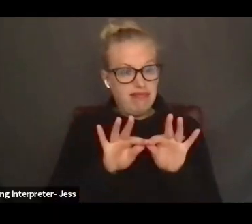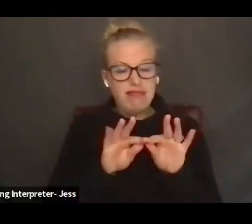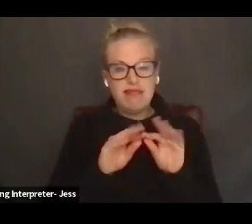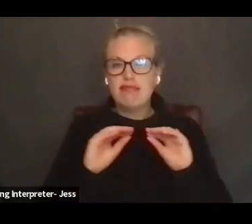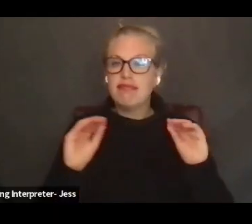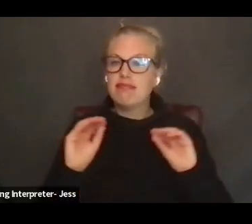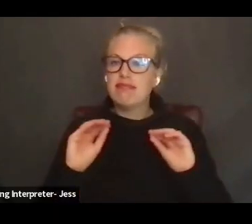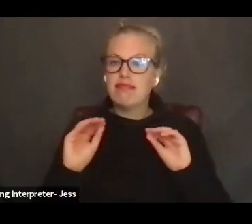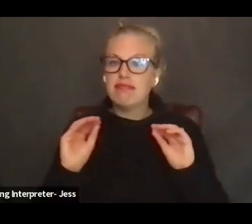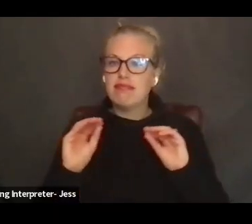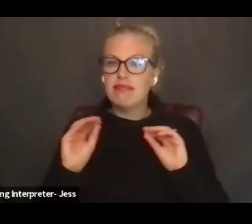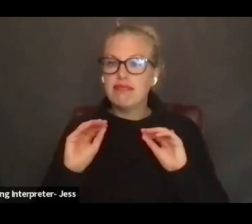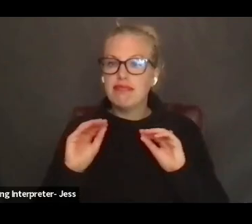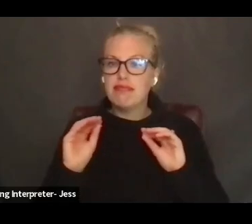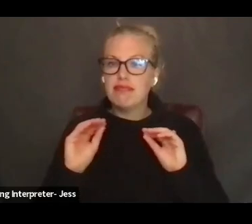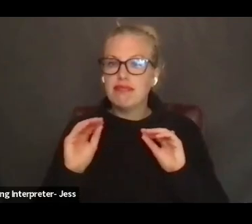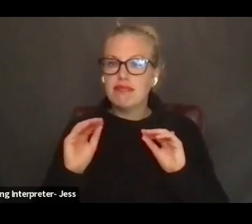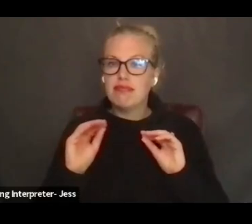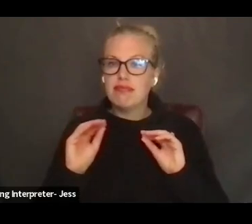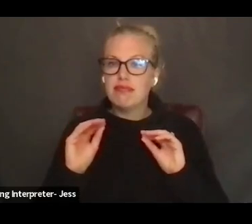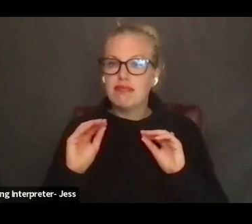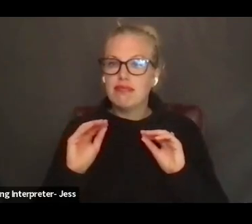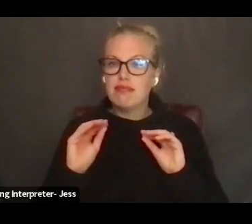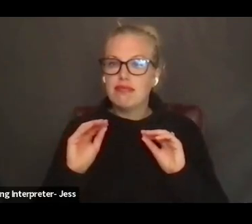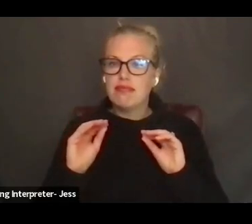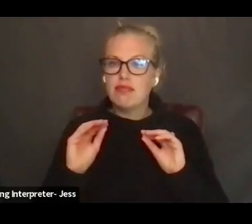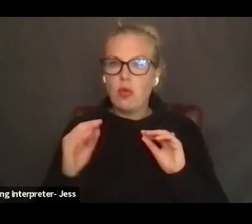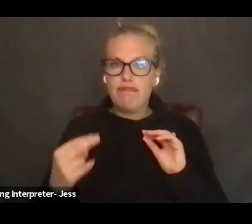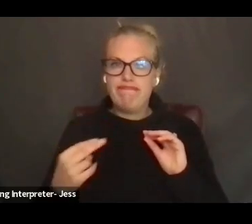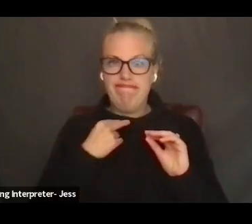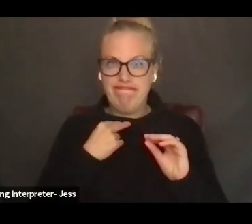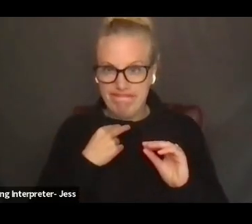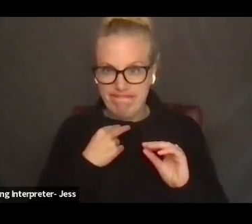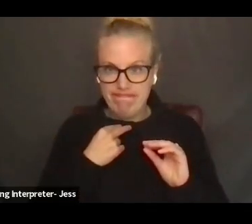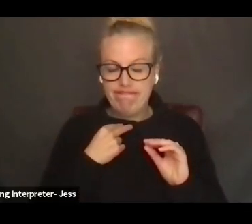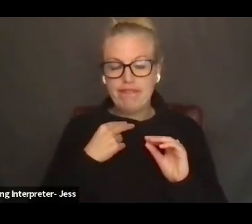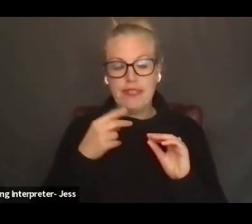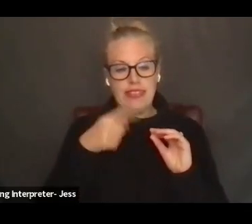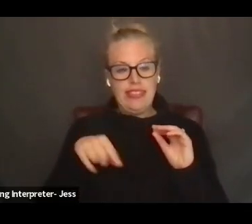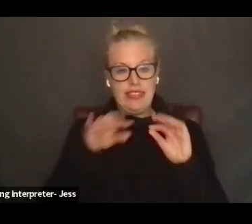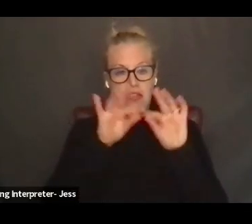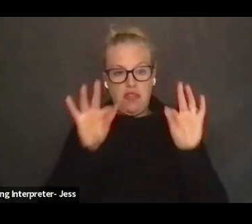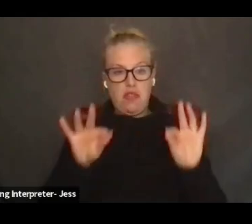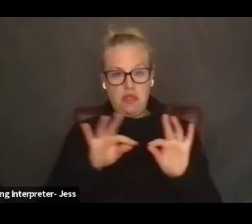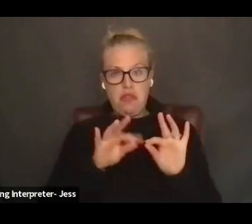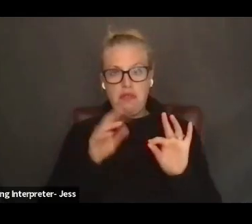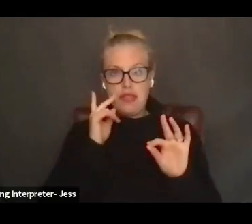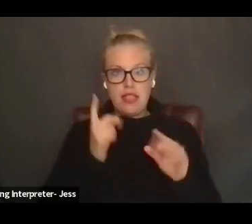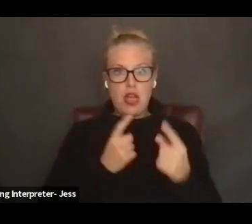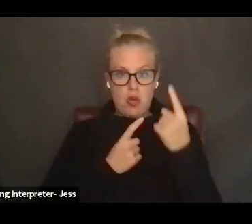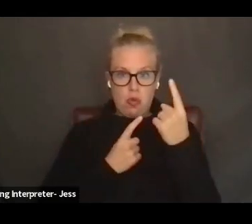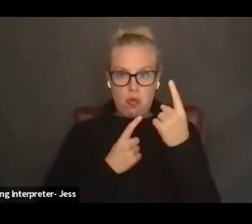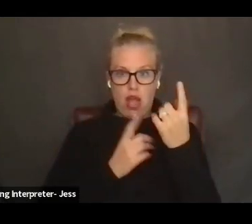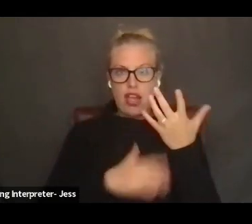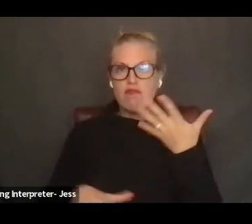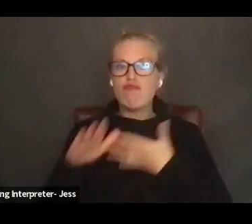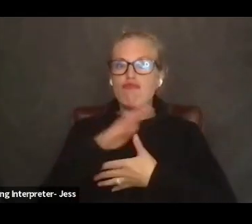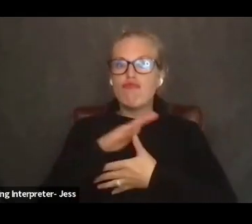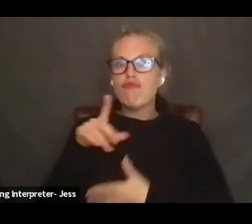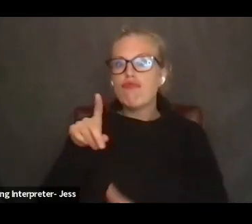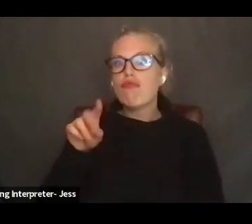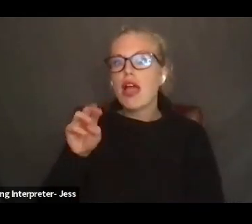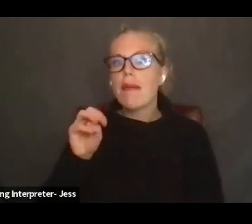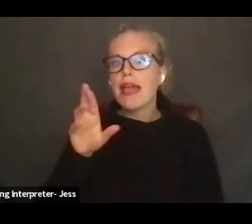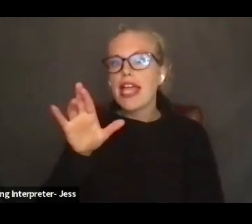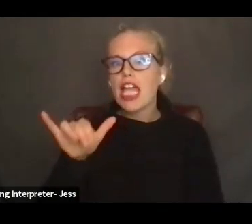no stalemate. For example, most of these forms that you'll see will have one primary agent, and then